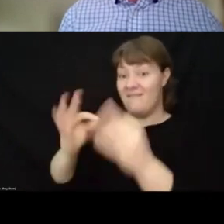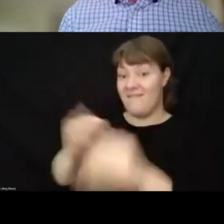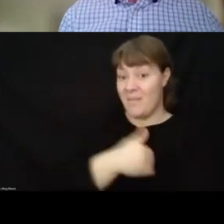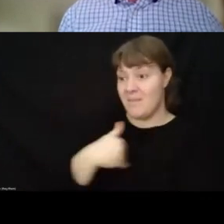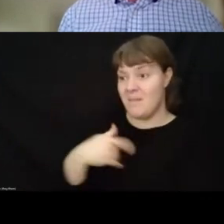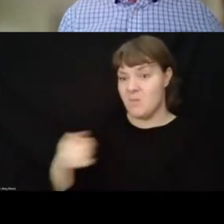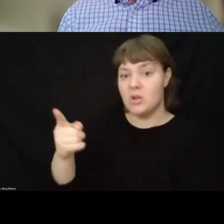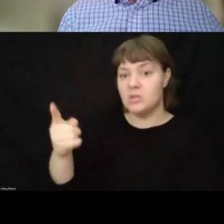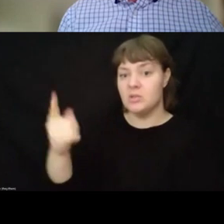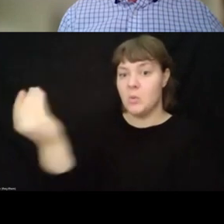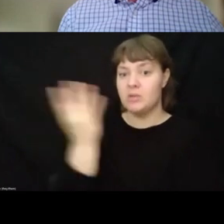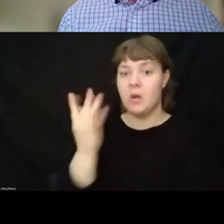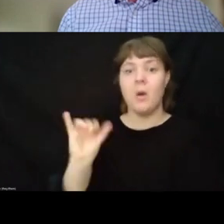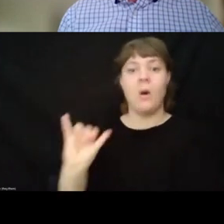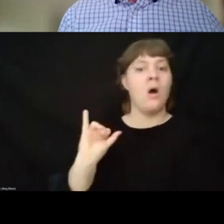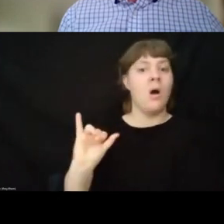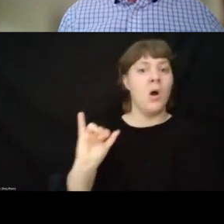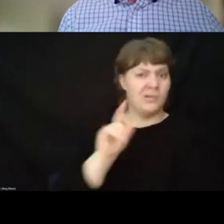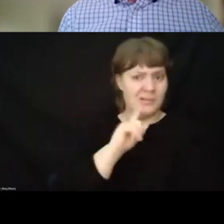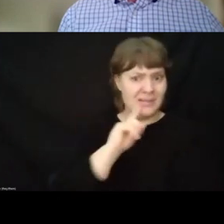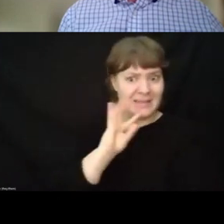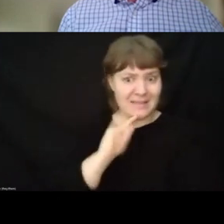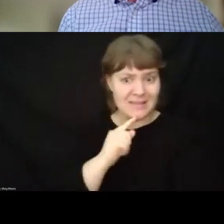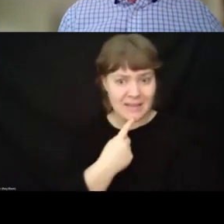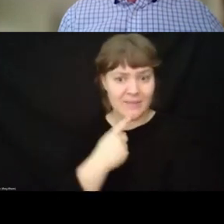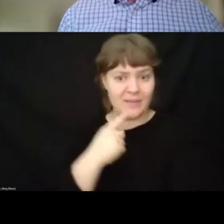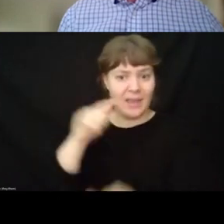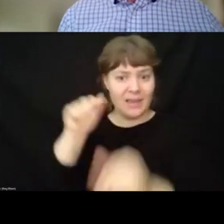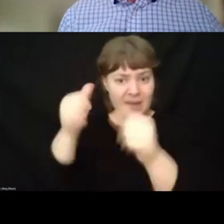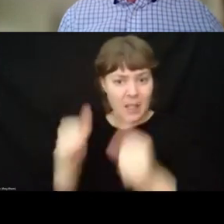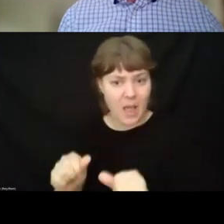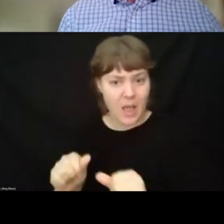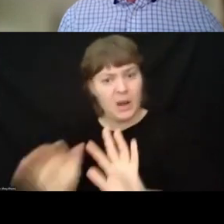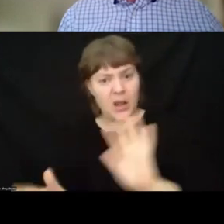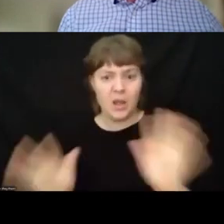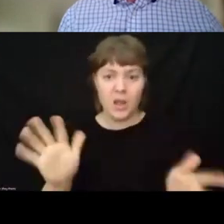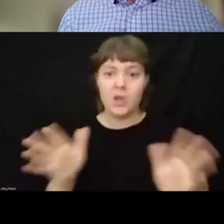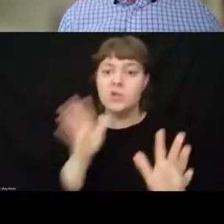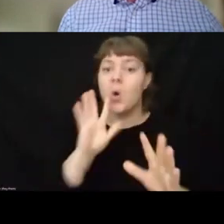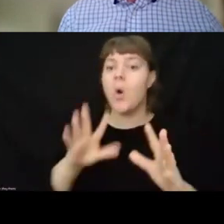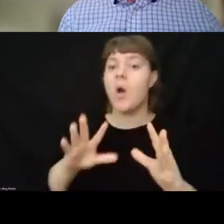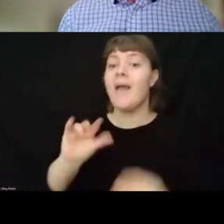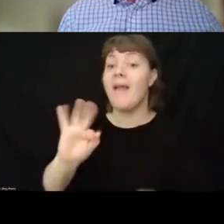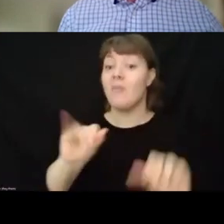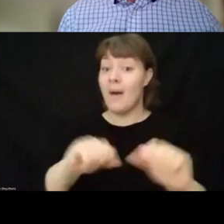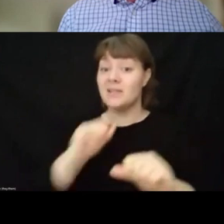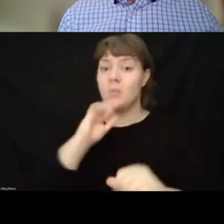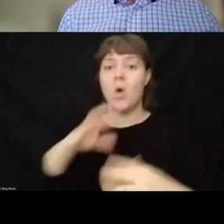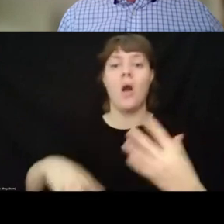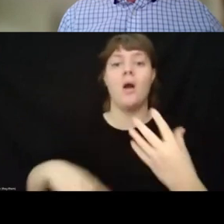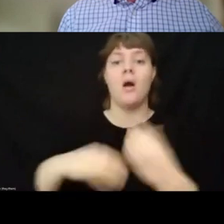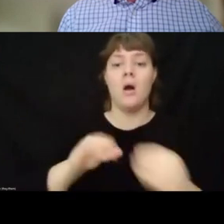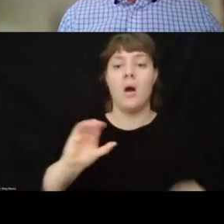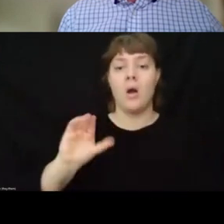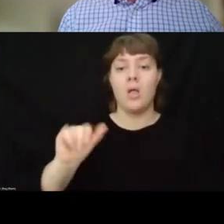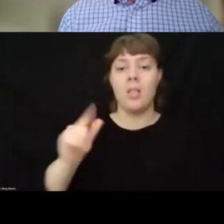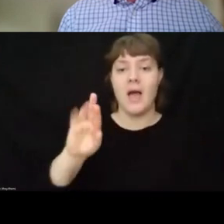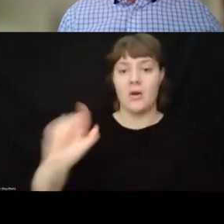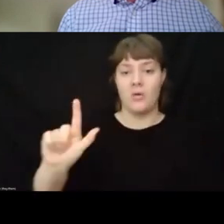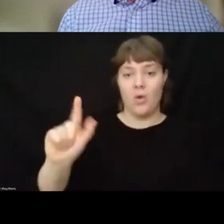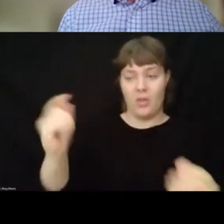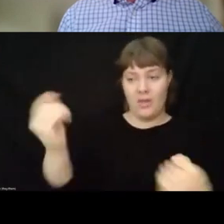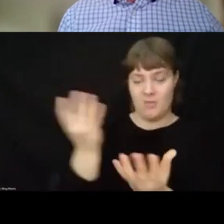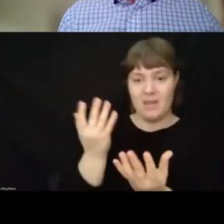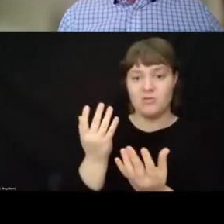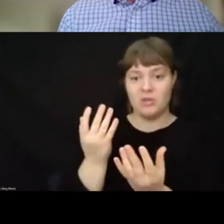decline. So we always, if possible, can get collateral information on what is happening because the patients